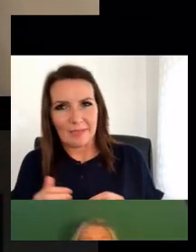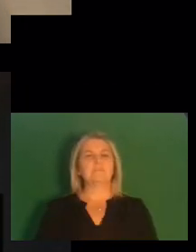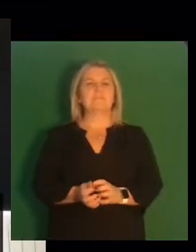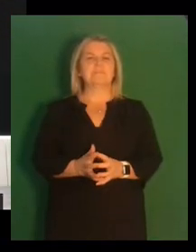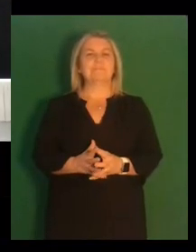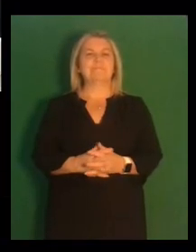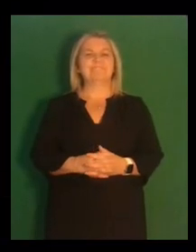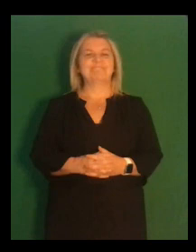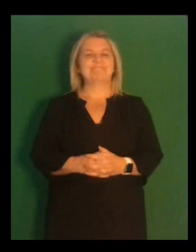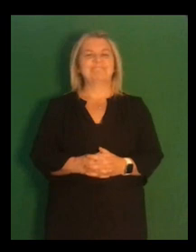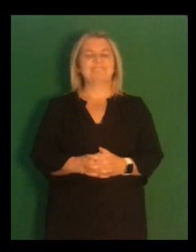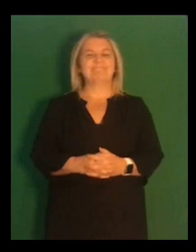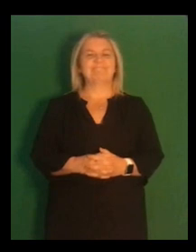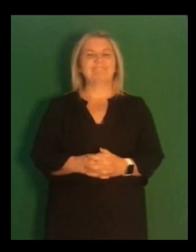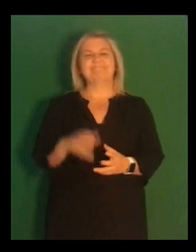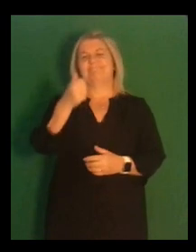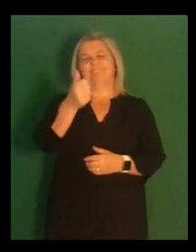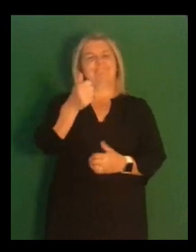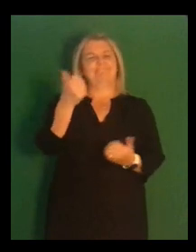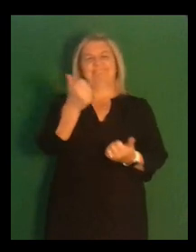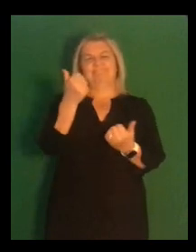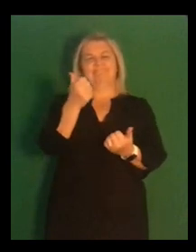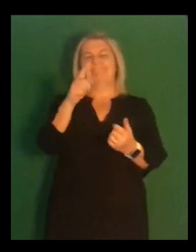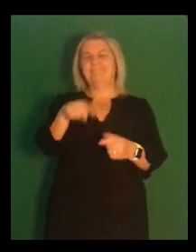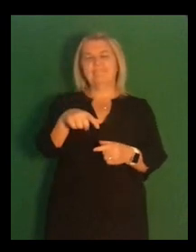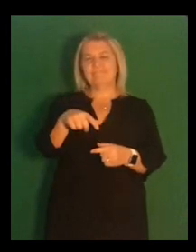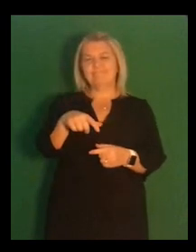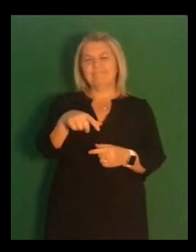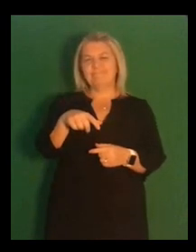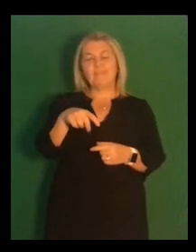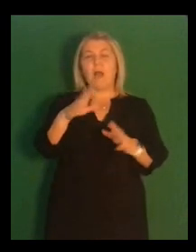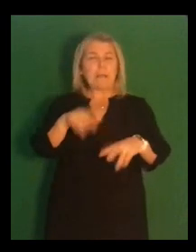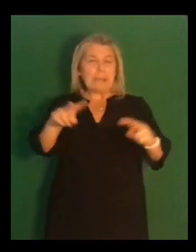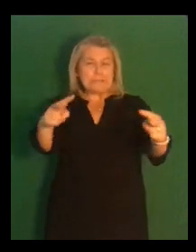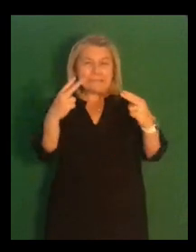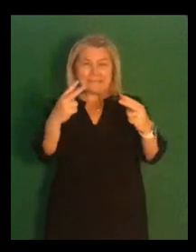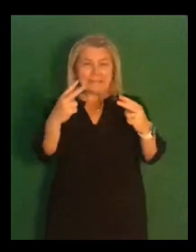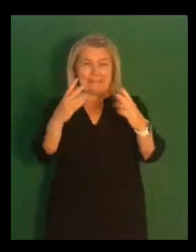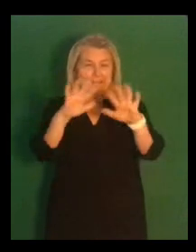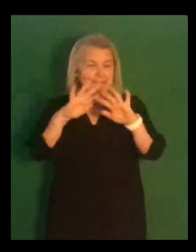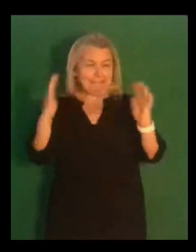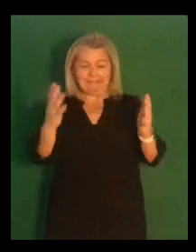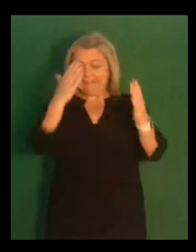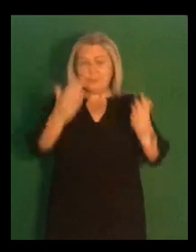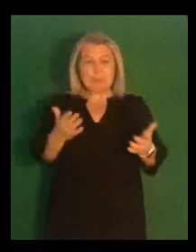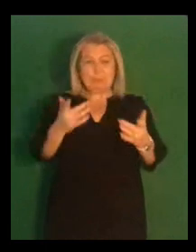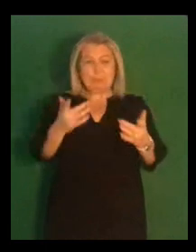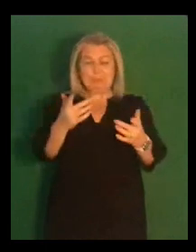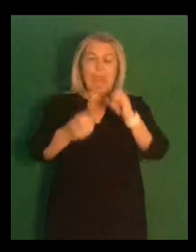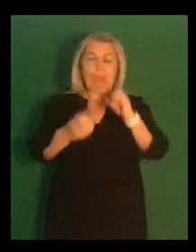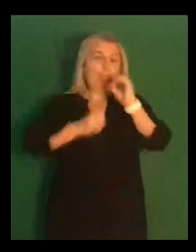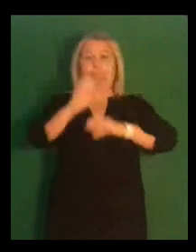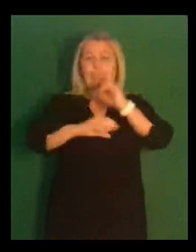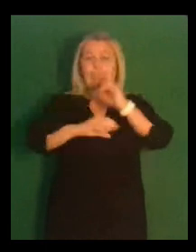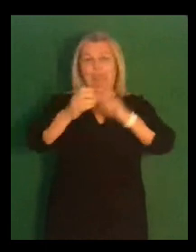okay. I don't see you when I'm talking, so I'm sort of, I don't know. There's no visual